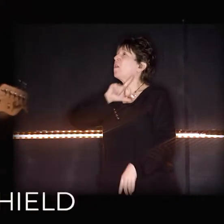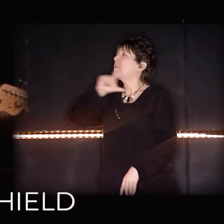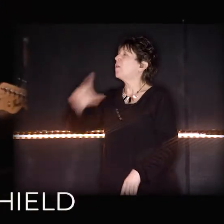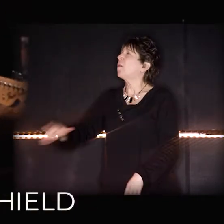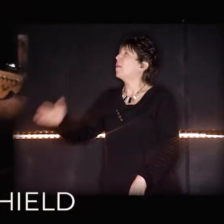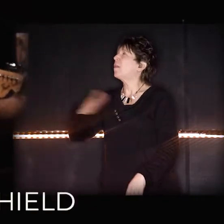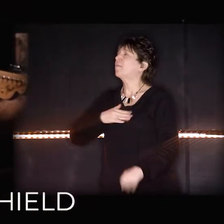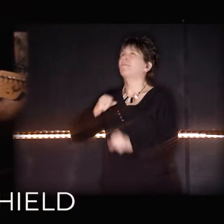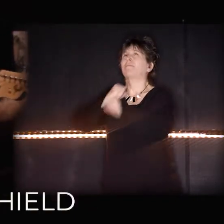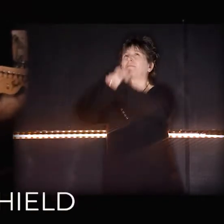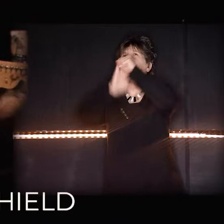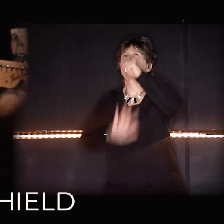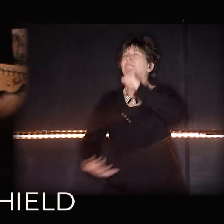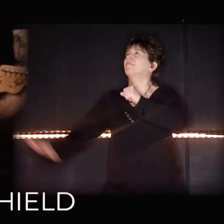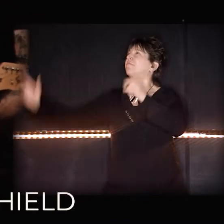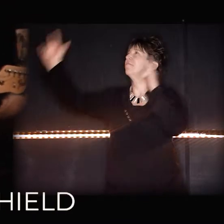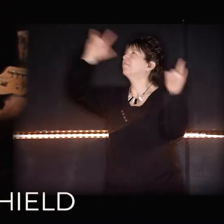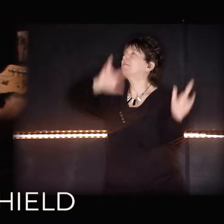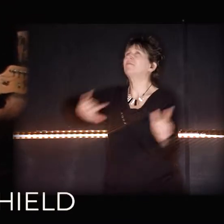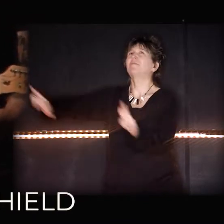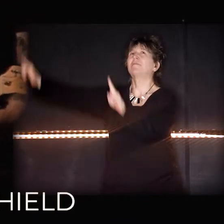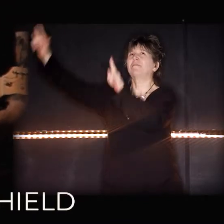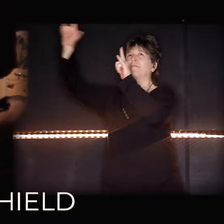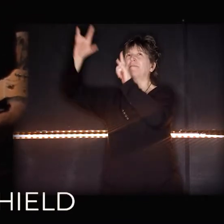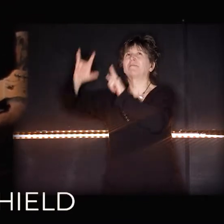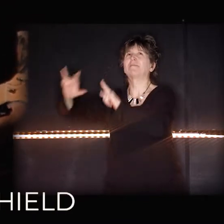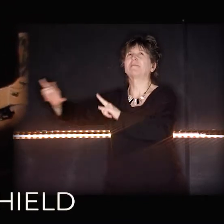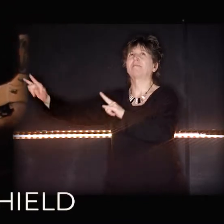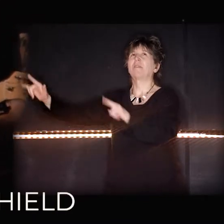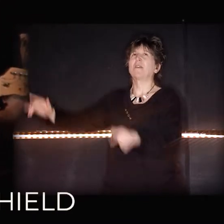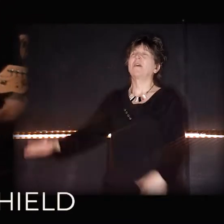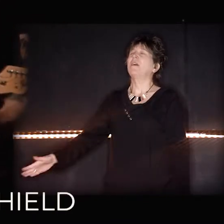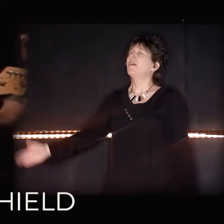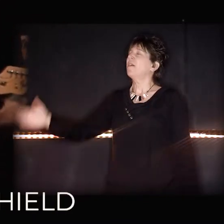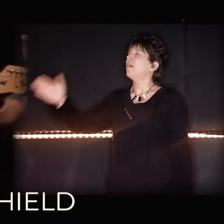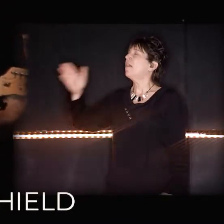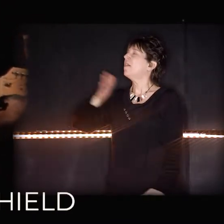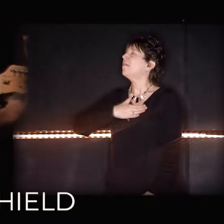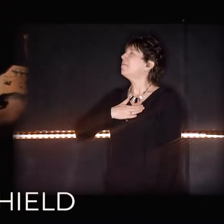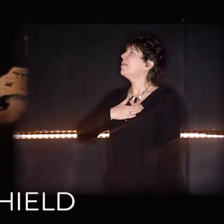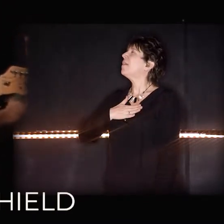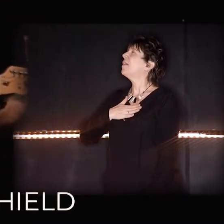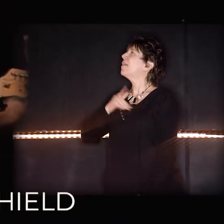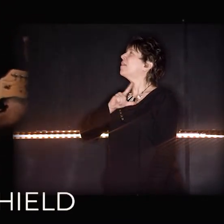strength, and I will love you, Lord, my